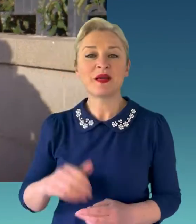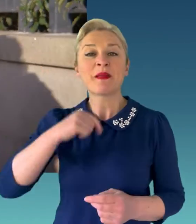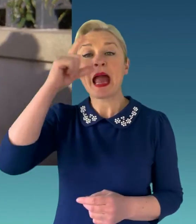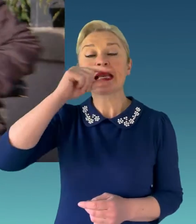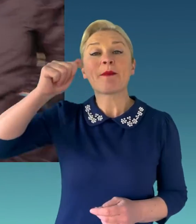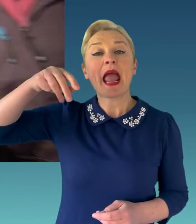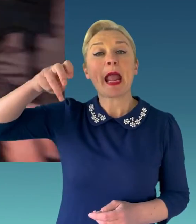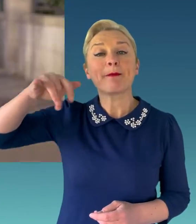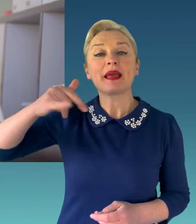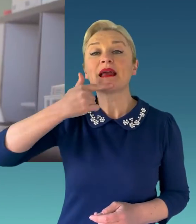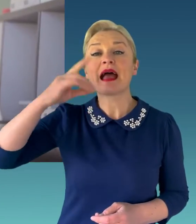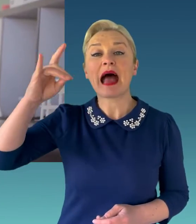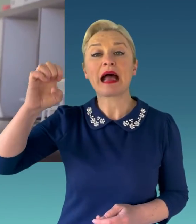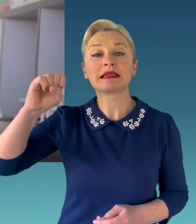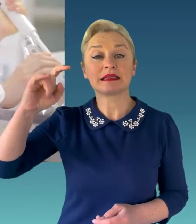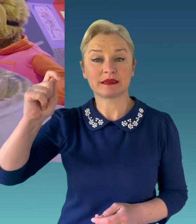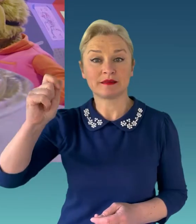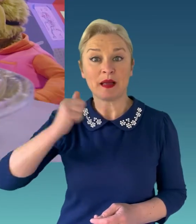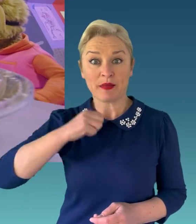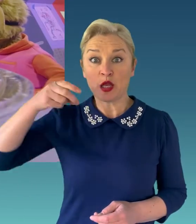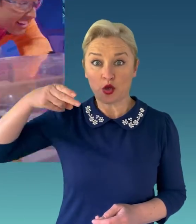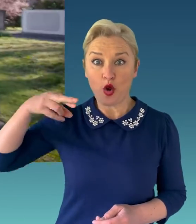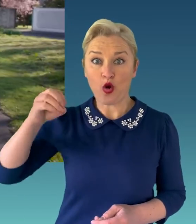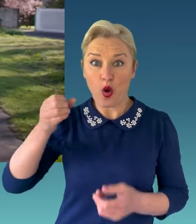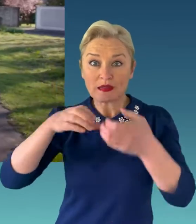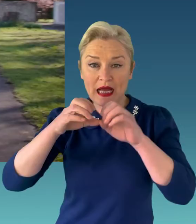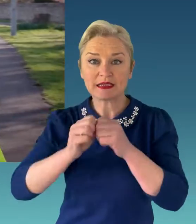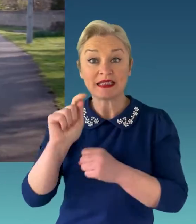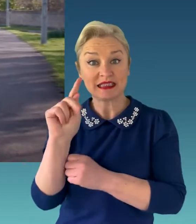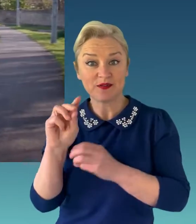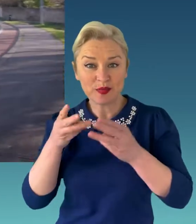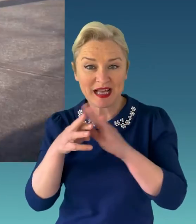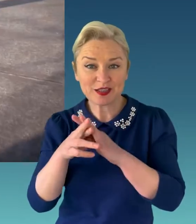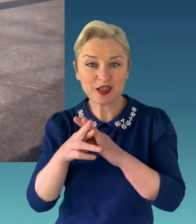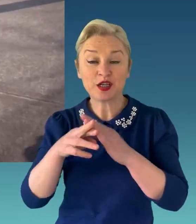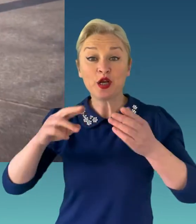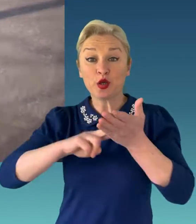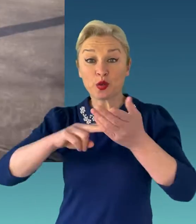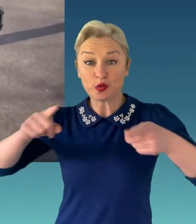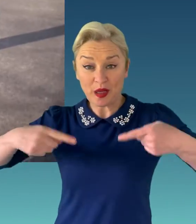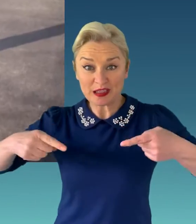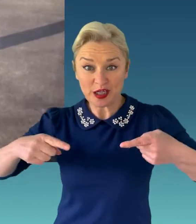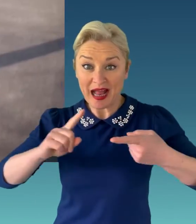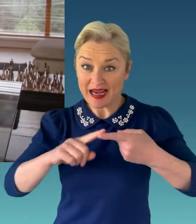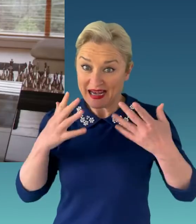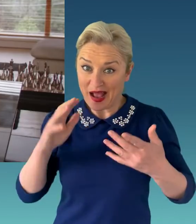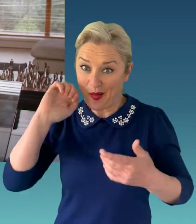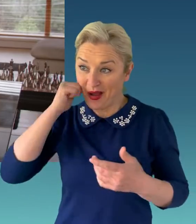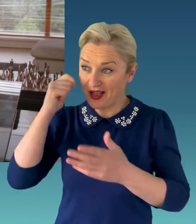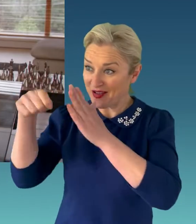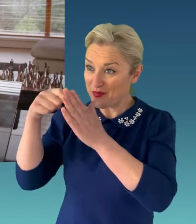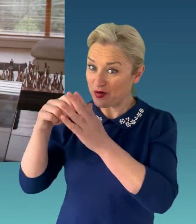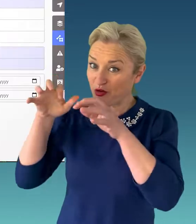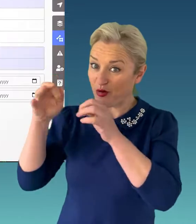My name is Amy Hassett. I'm a neuroscientist, TV presenter, wheelchair user, and now, thanks to the Crowd4Access project,